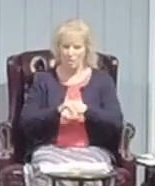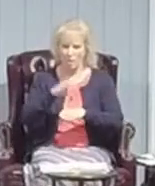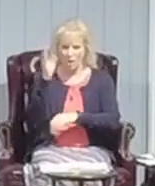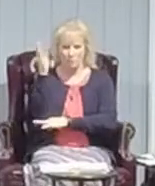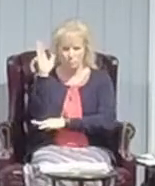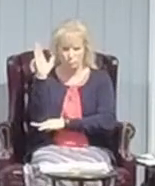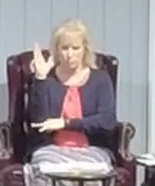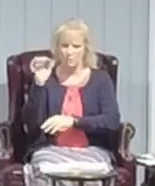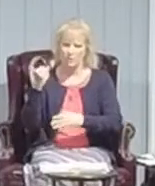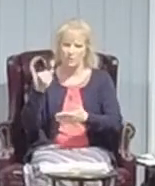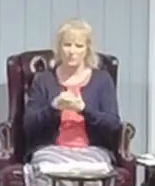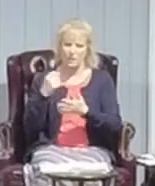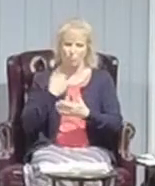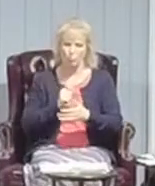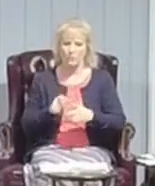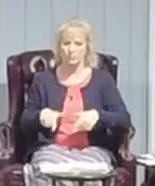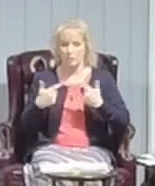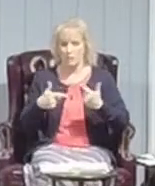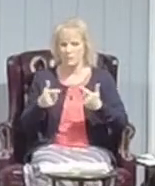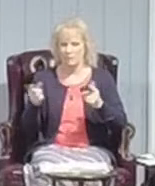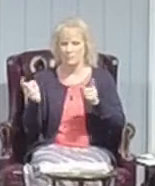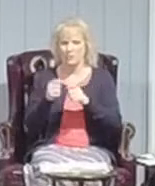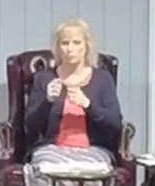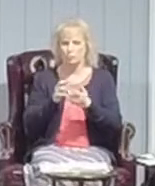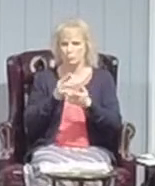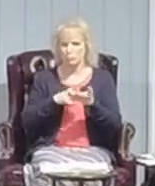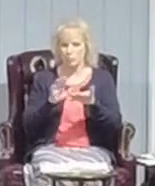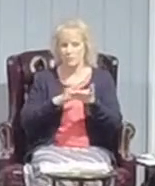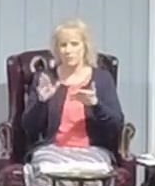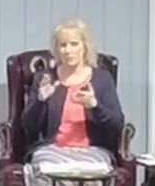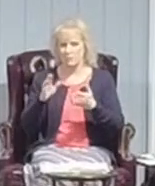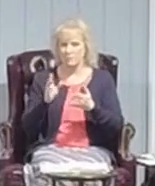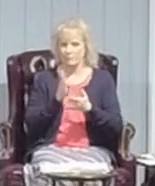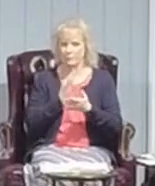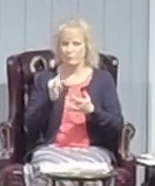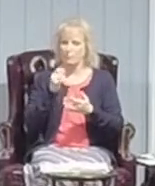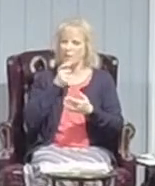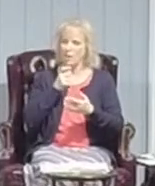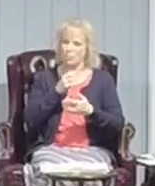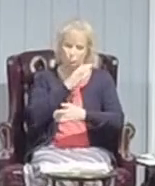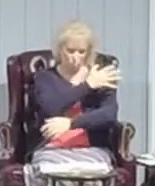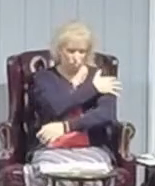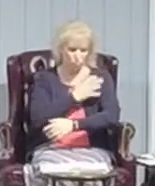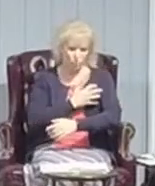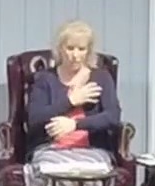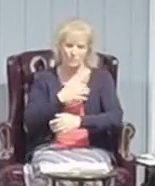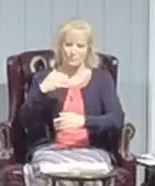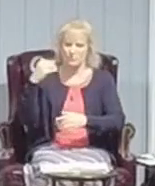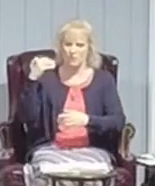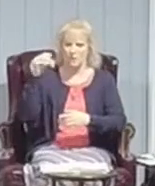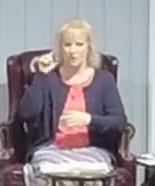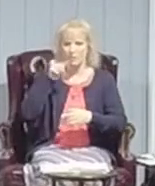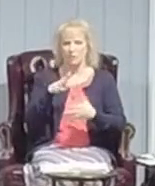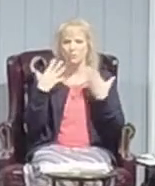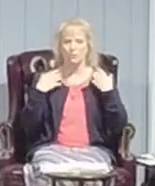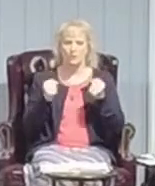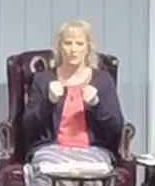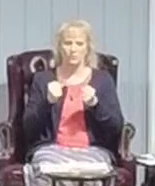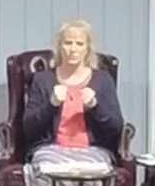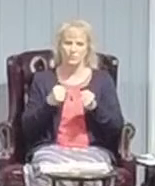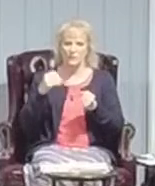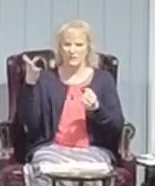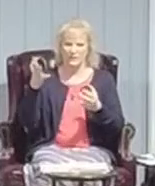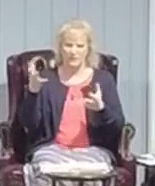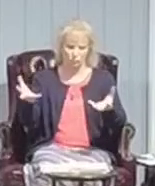sin, should live unto righteousness, by whose stripes you were healed." So he took the load, he took the weight of our sin